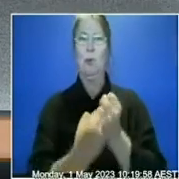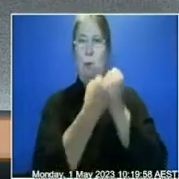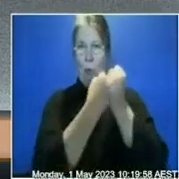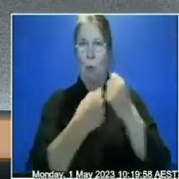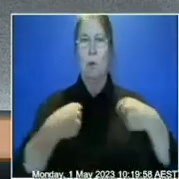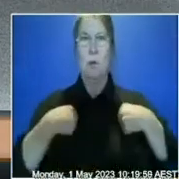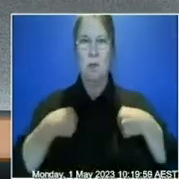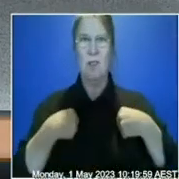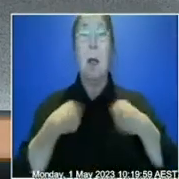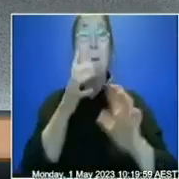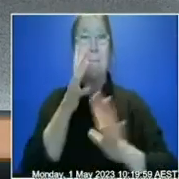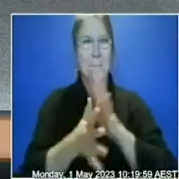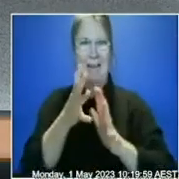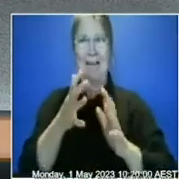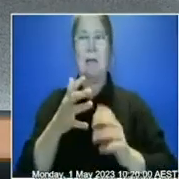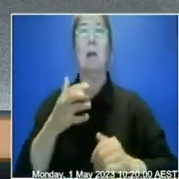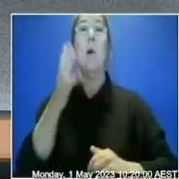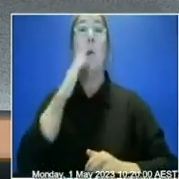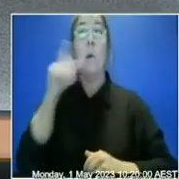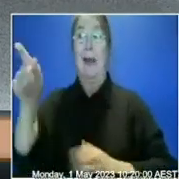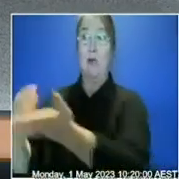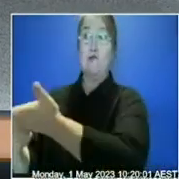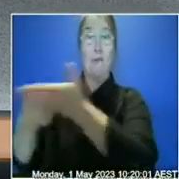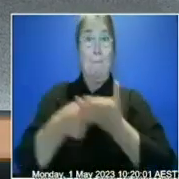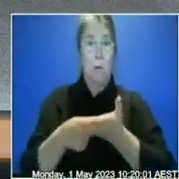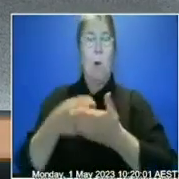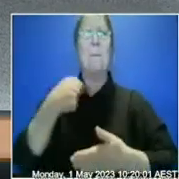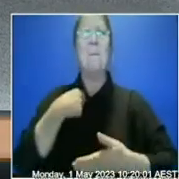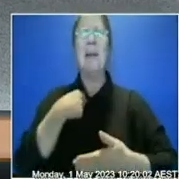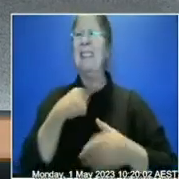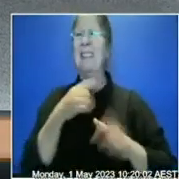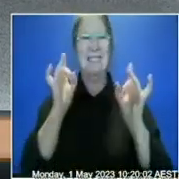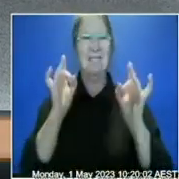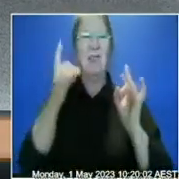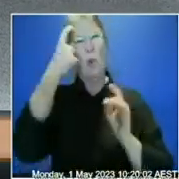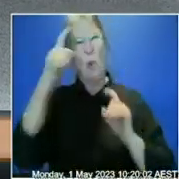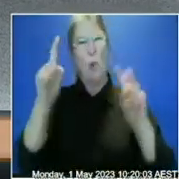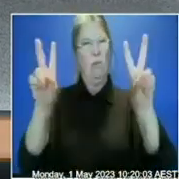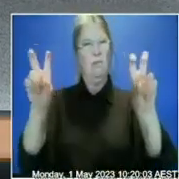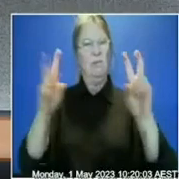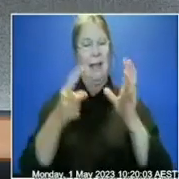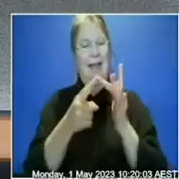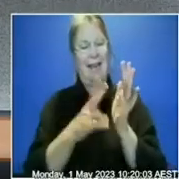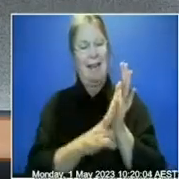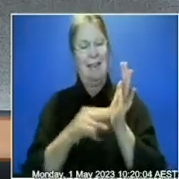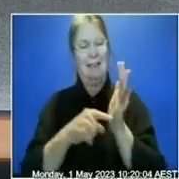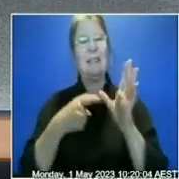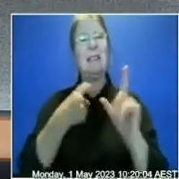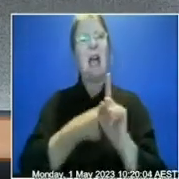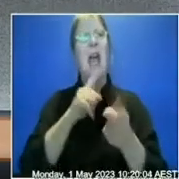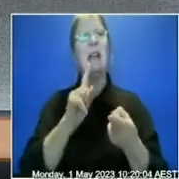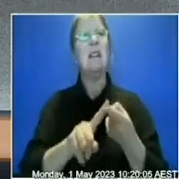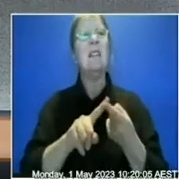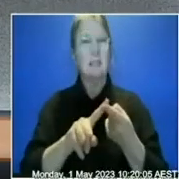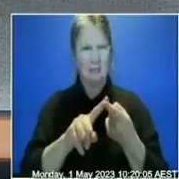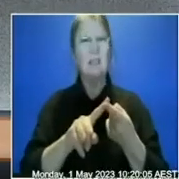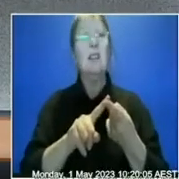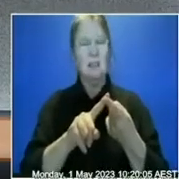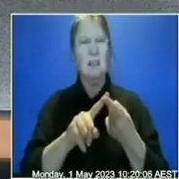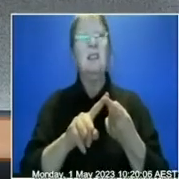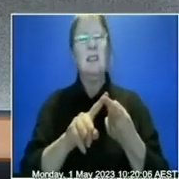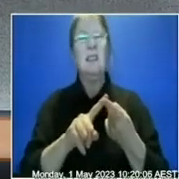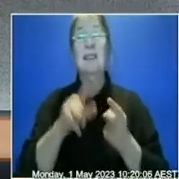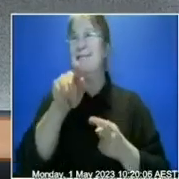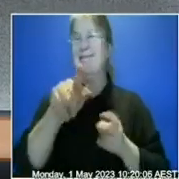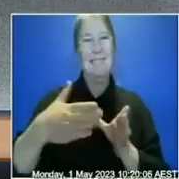some factors for a person's life. So, for example, if you are being assessed for treatment, if